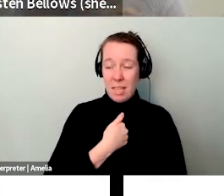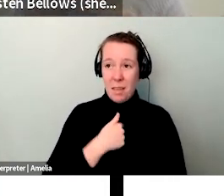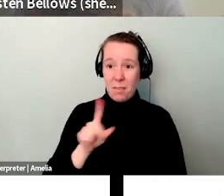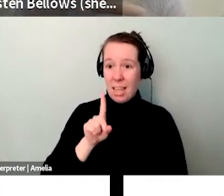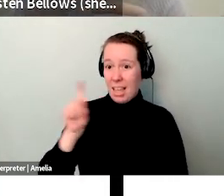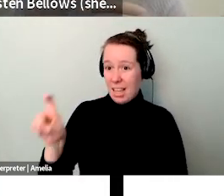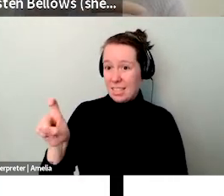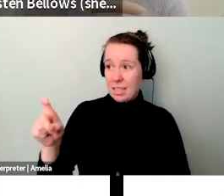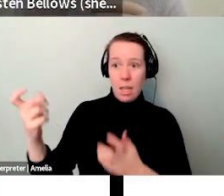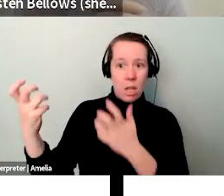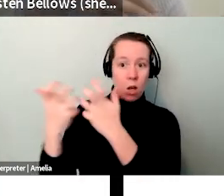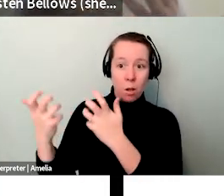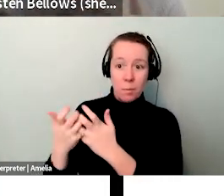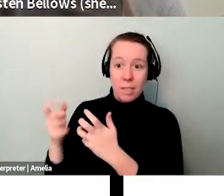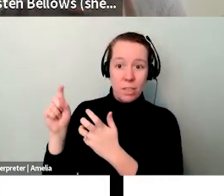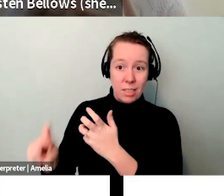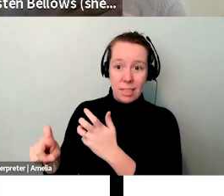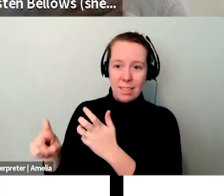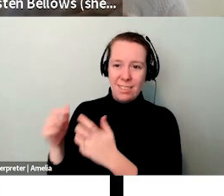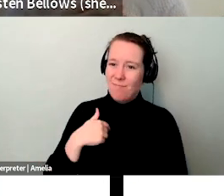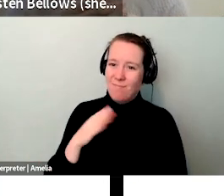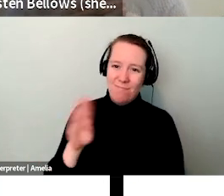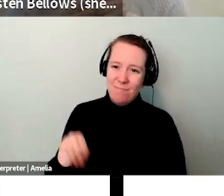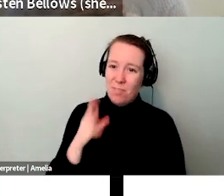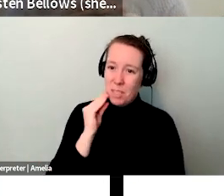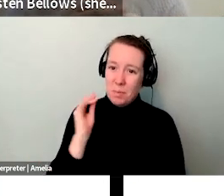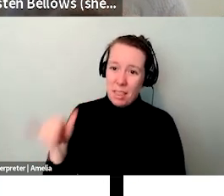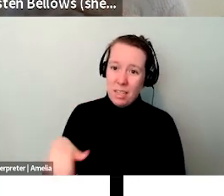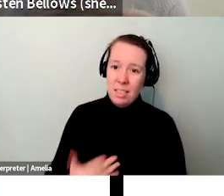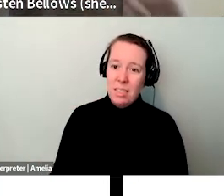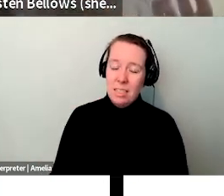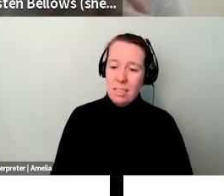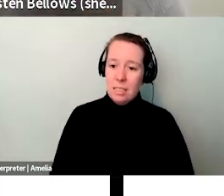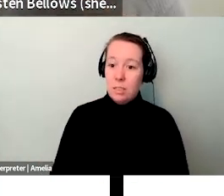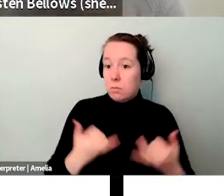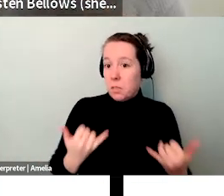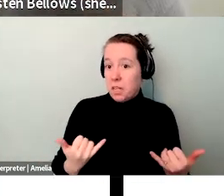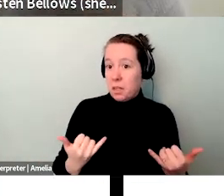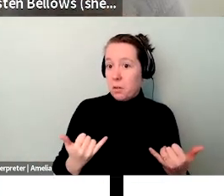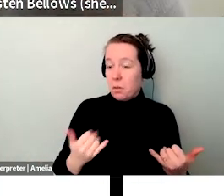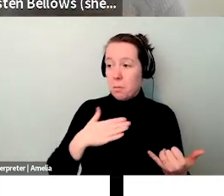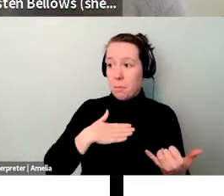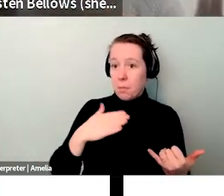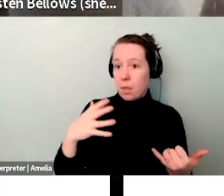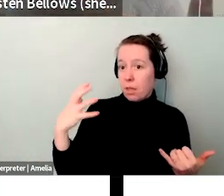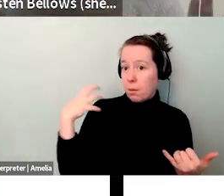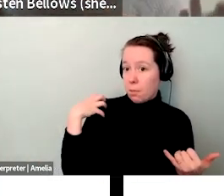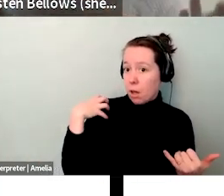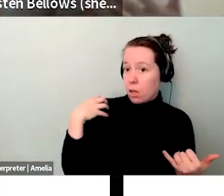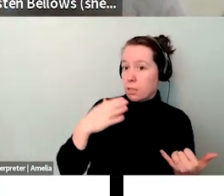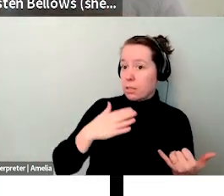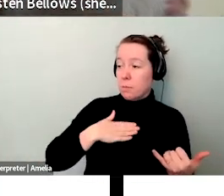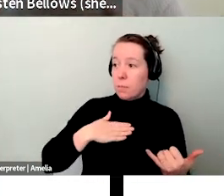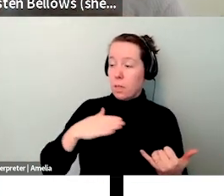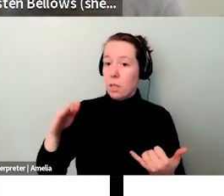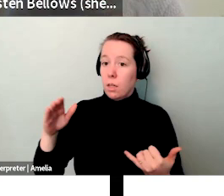with an employer, and even where I work right now, like my boss and my coworkers are extremely accommodating